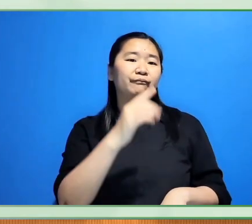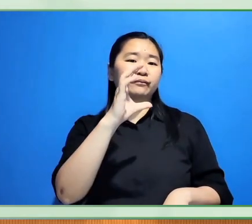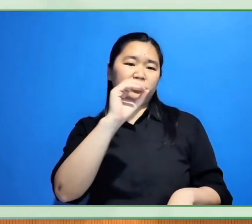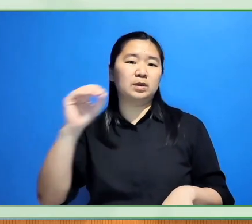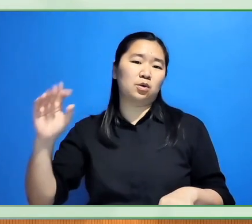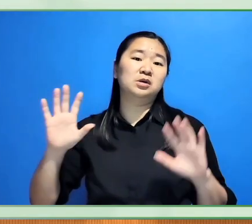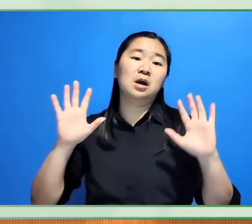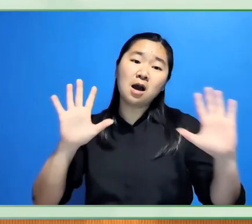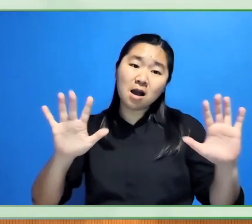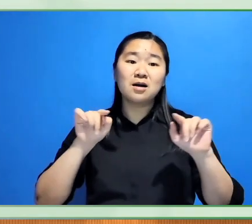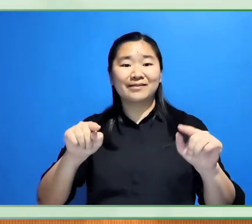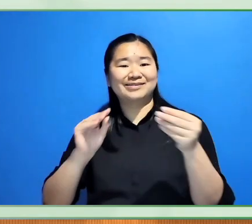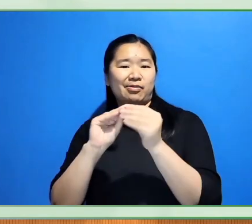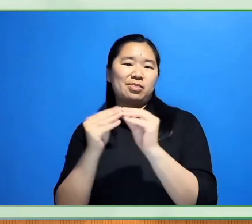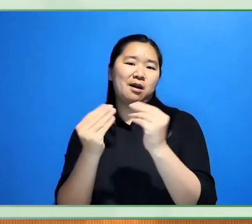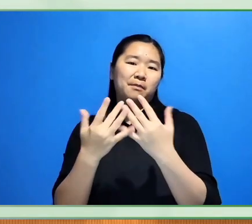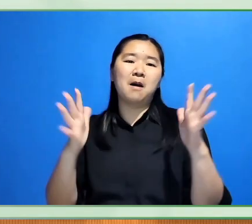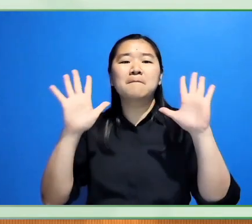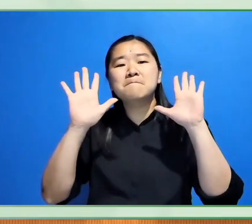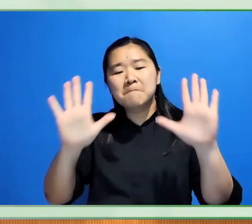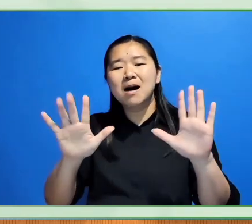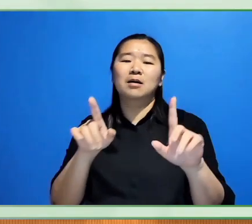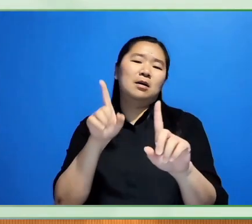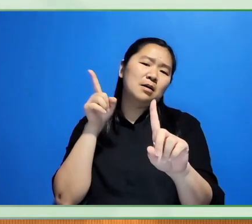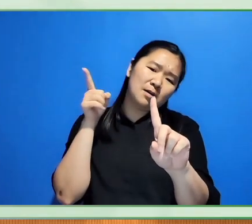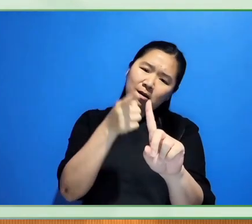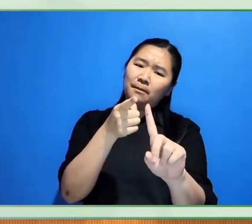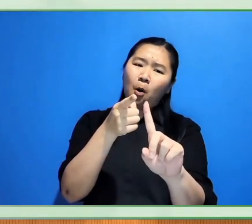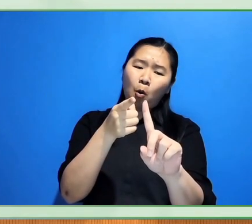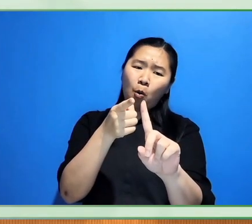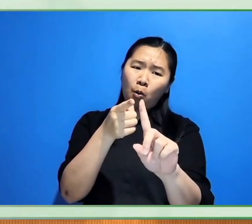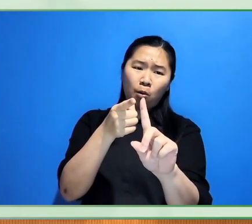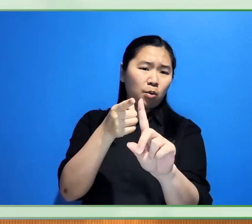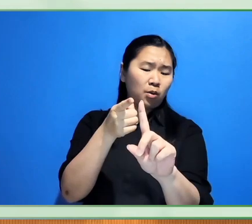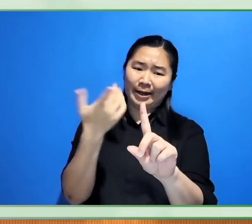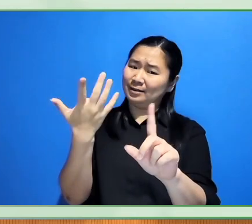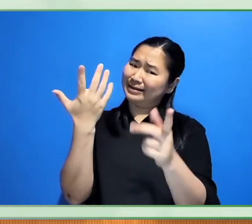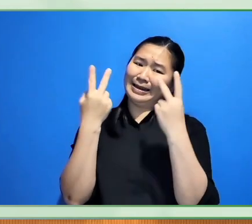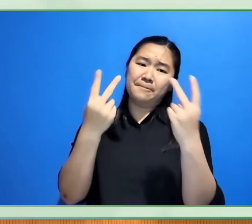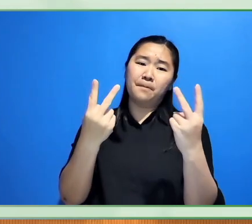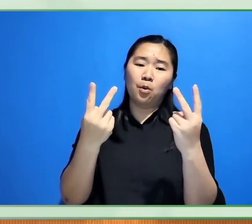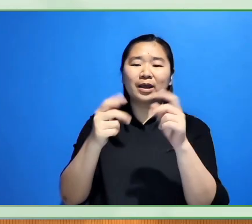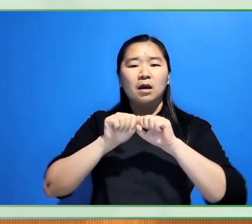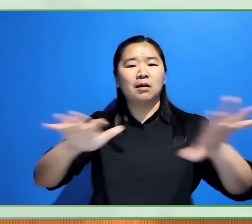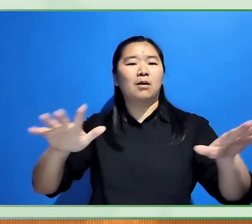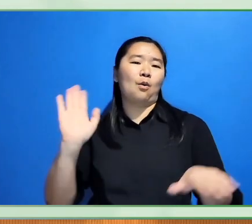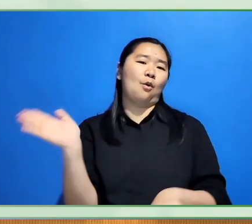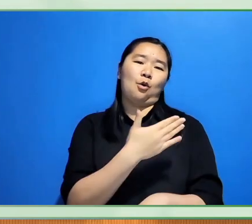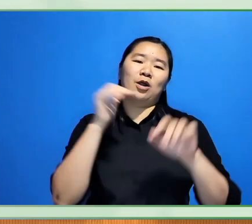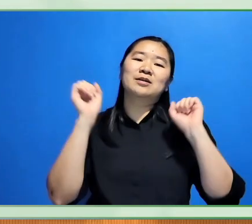to school, being welcomed back into the community. In many instances, there's a lot of stigma associated with